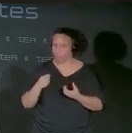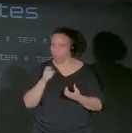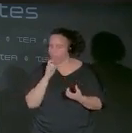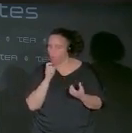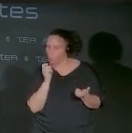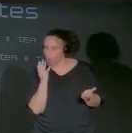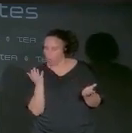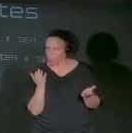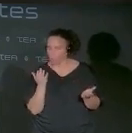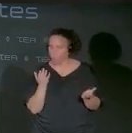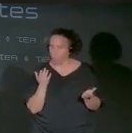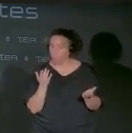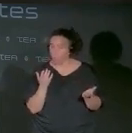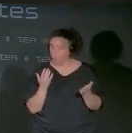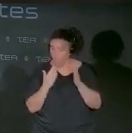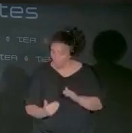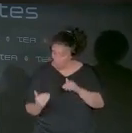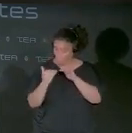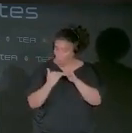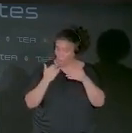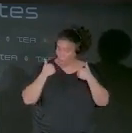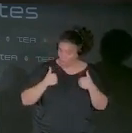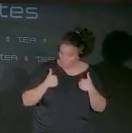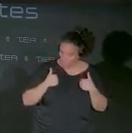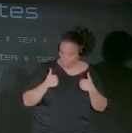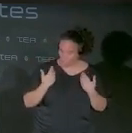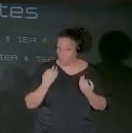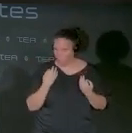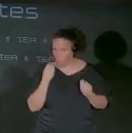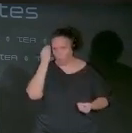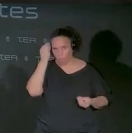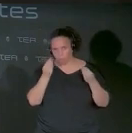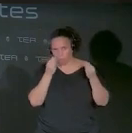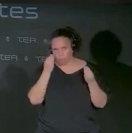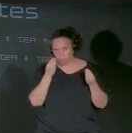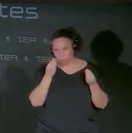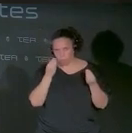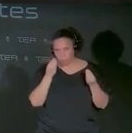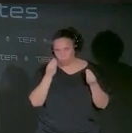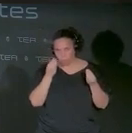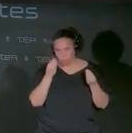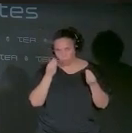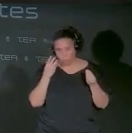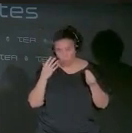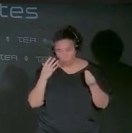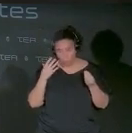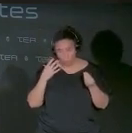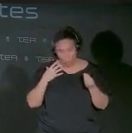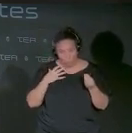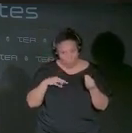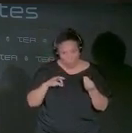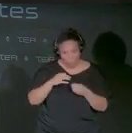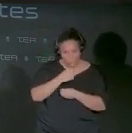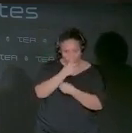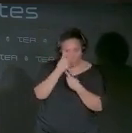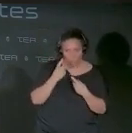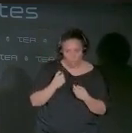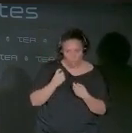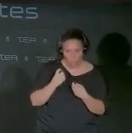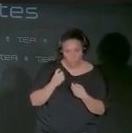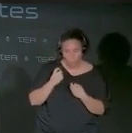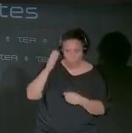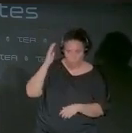us to make these characters suffer? Is it right for us to give them a lifespan so they're going to die? Is it